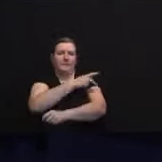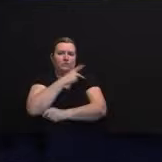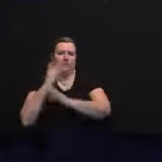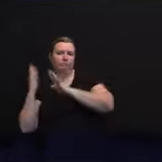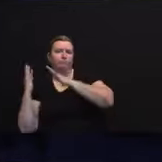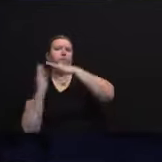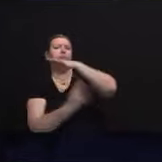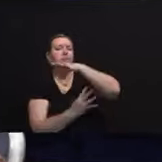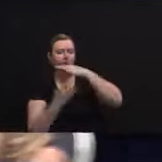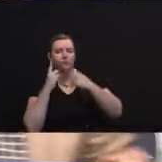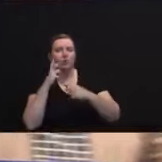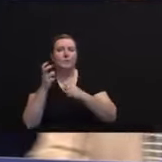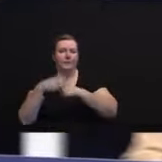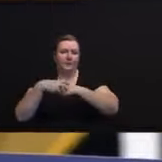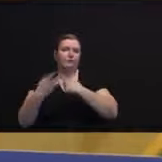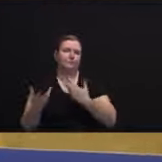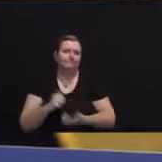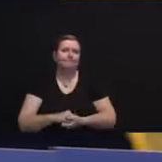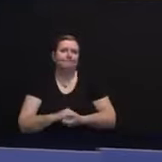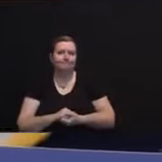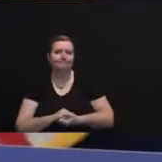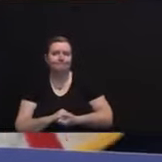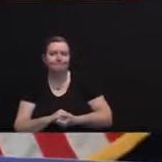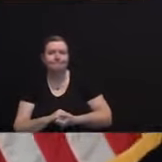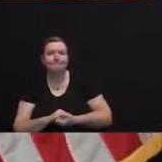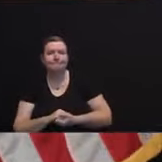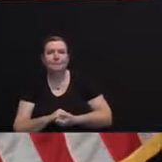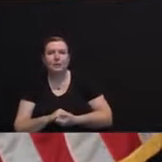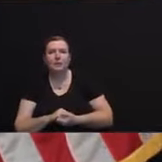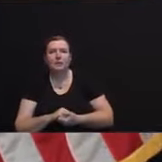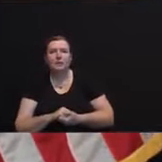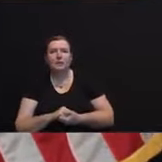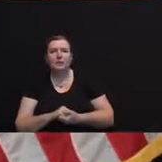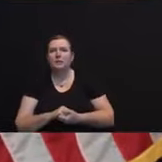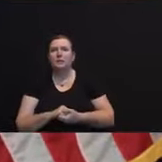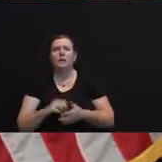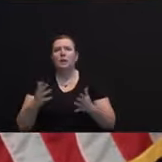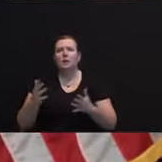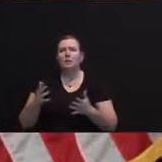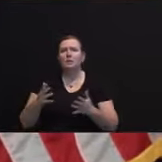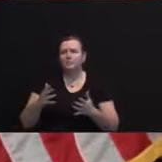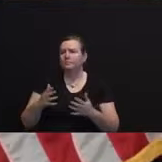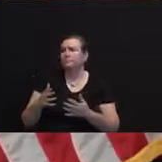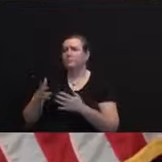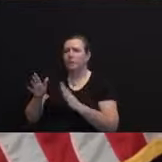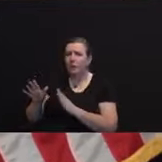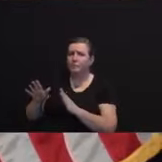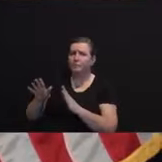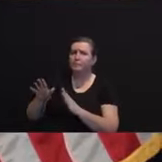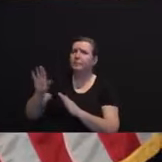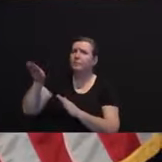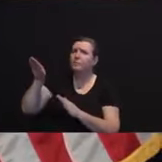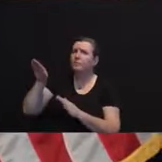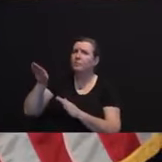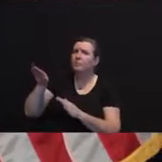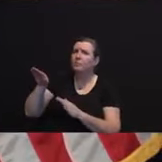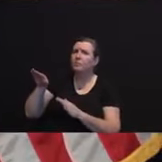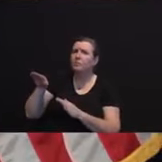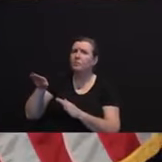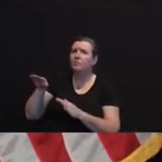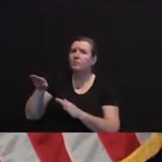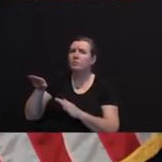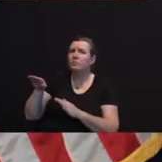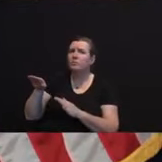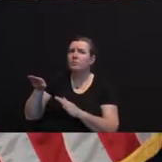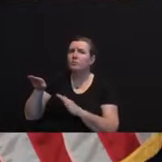Tina? So related to the CALI, the COVID activity level indicators, as mentioned, we